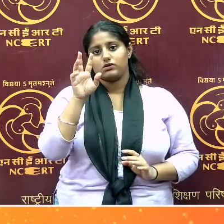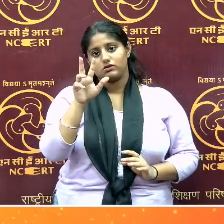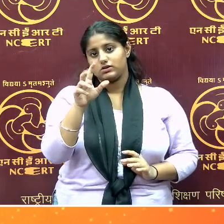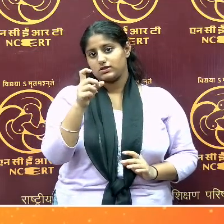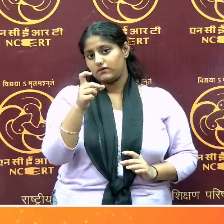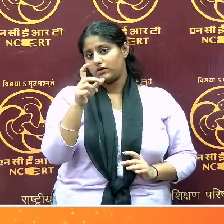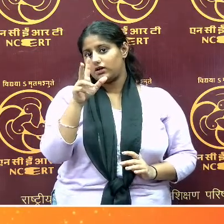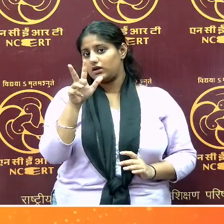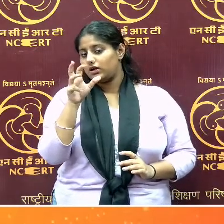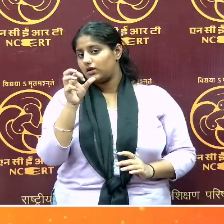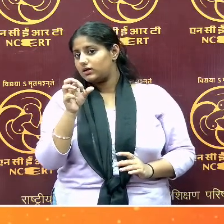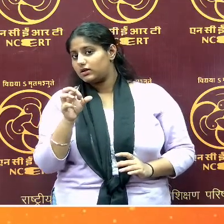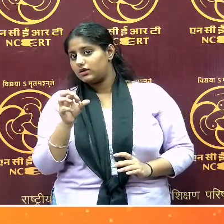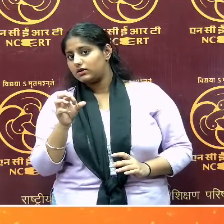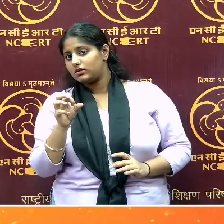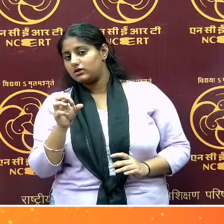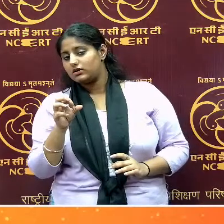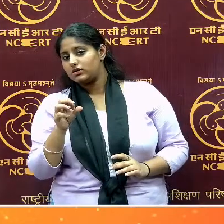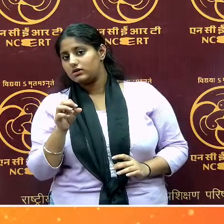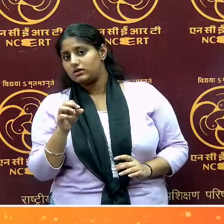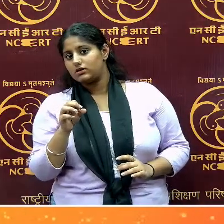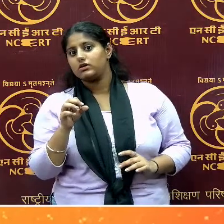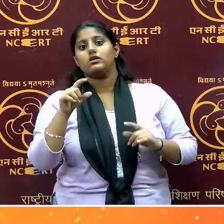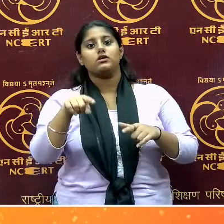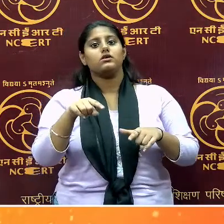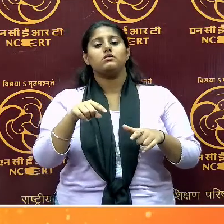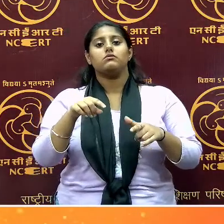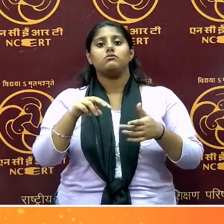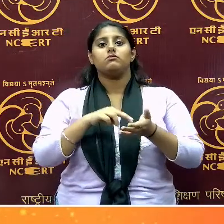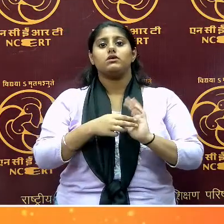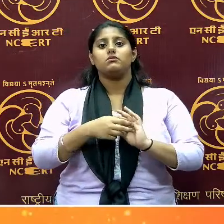5790. And what is the nearest 100? It is